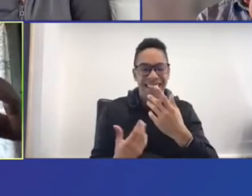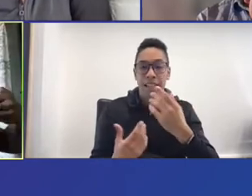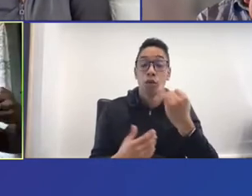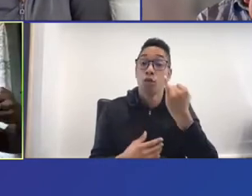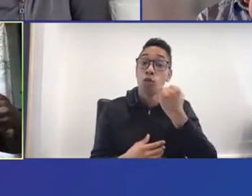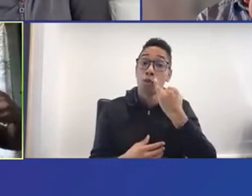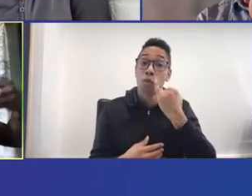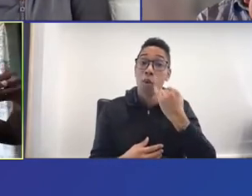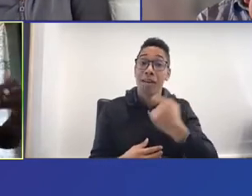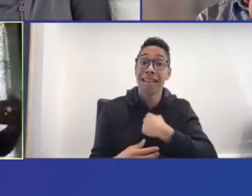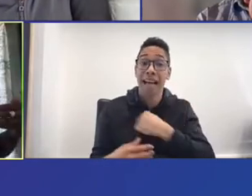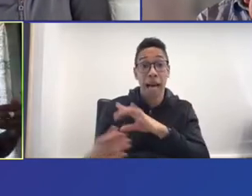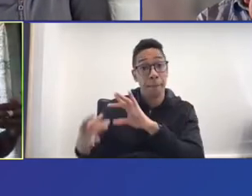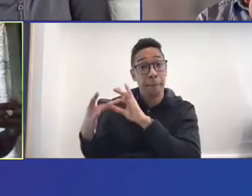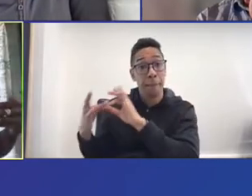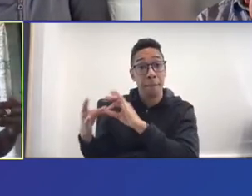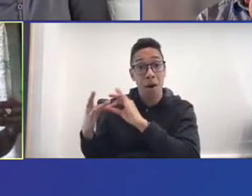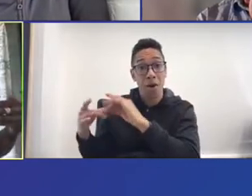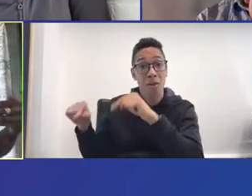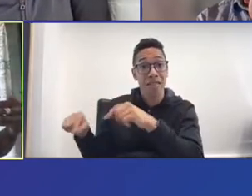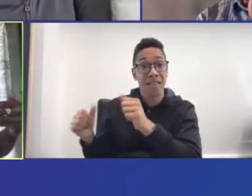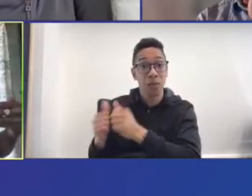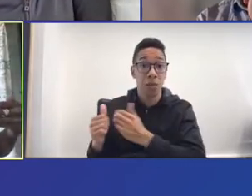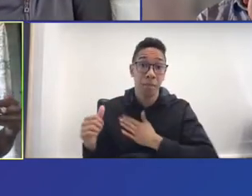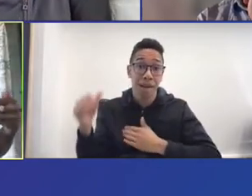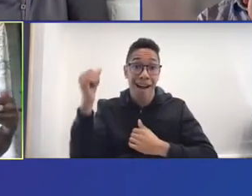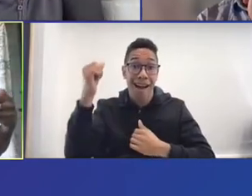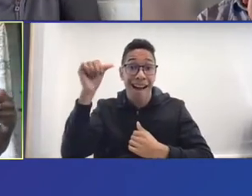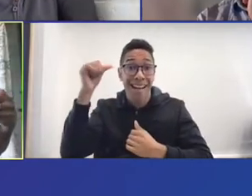if I'm partnering this with my aunties.